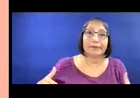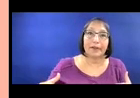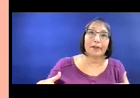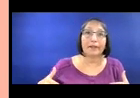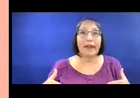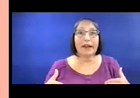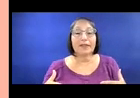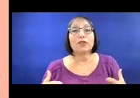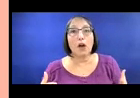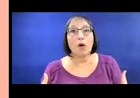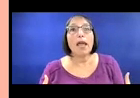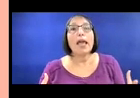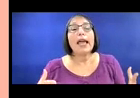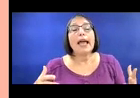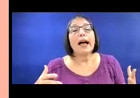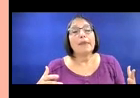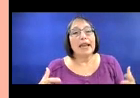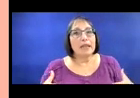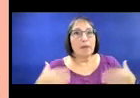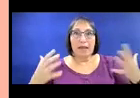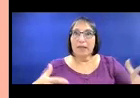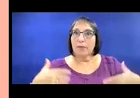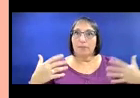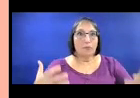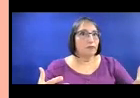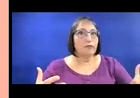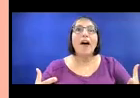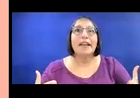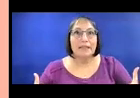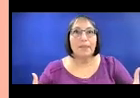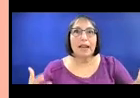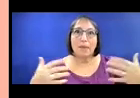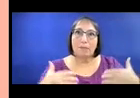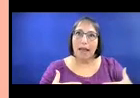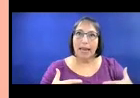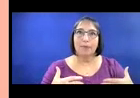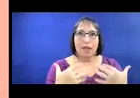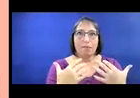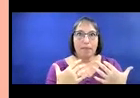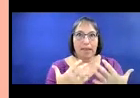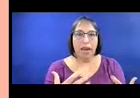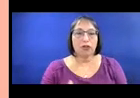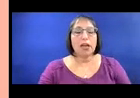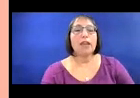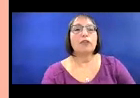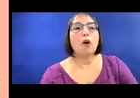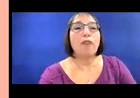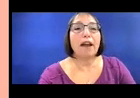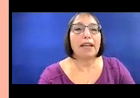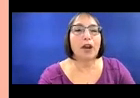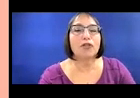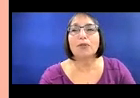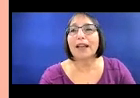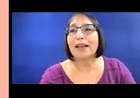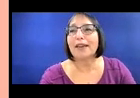little fannies. And so, getting them up and finding something and coming back keeps them engaged. And so, finding